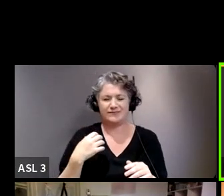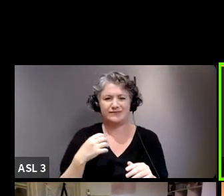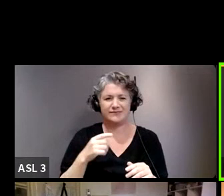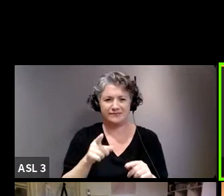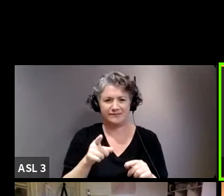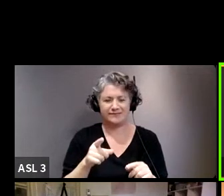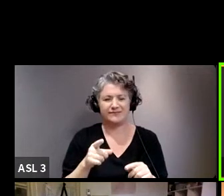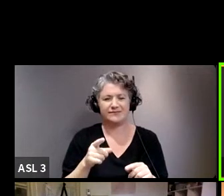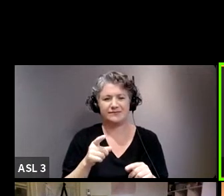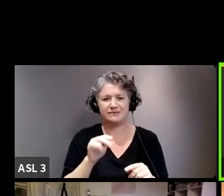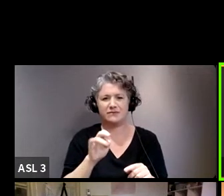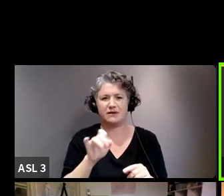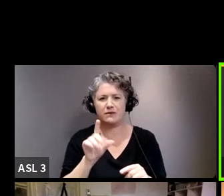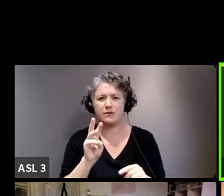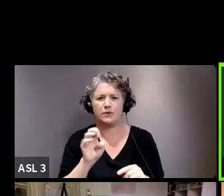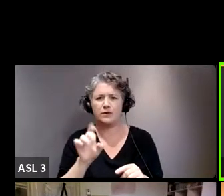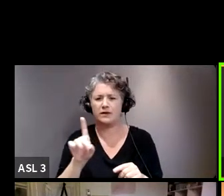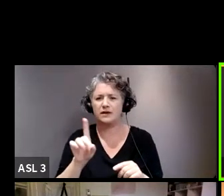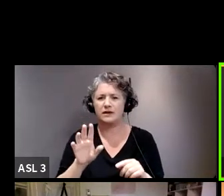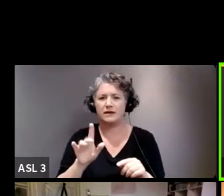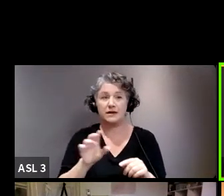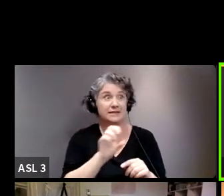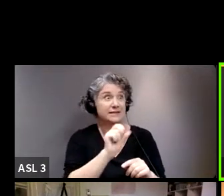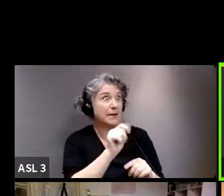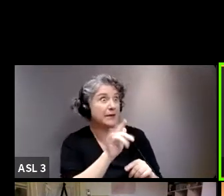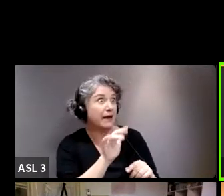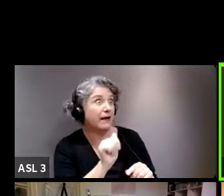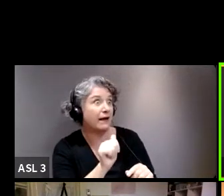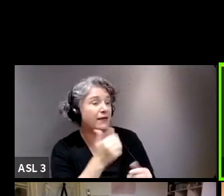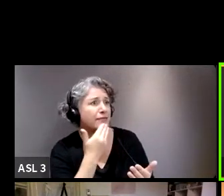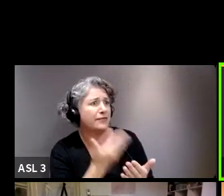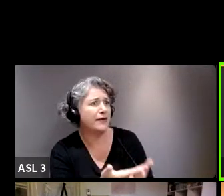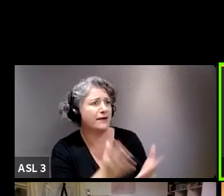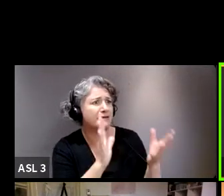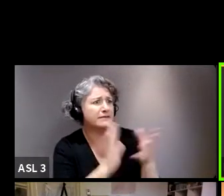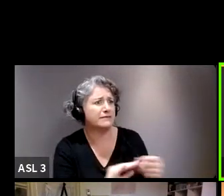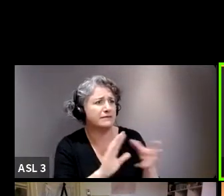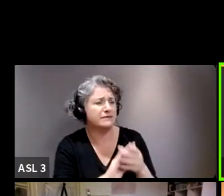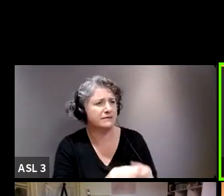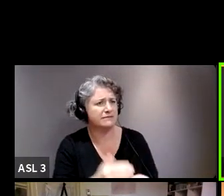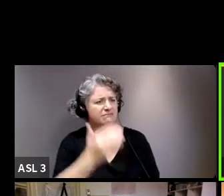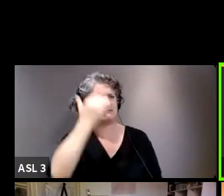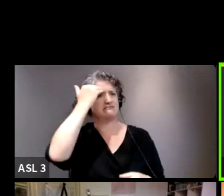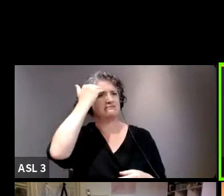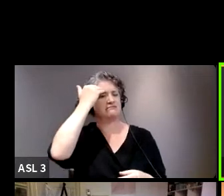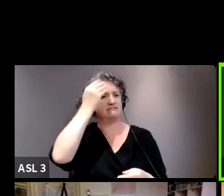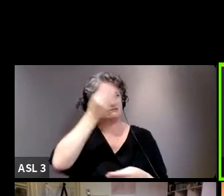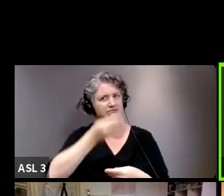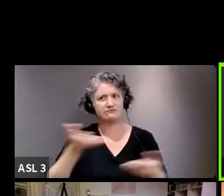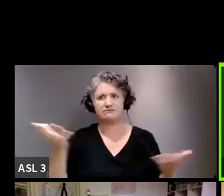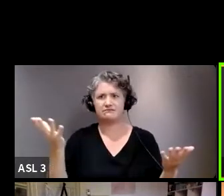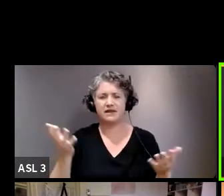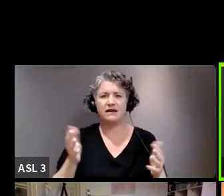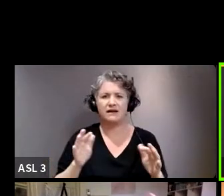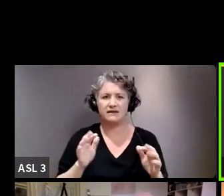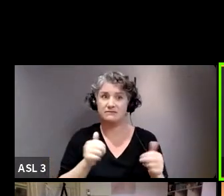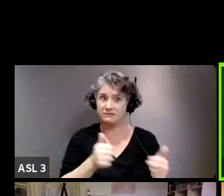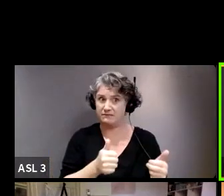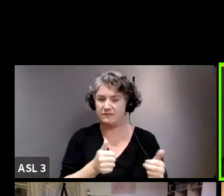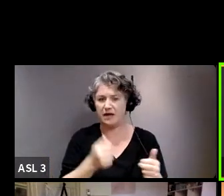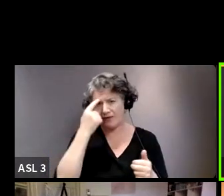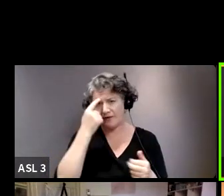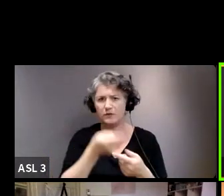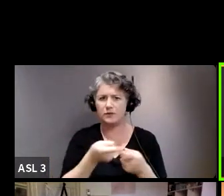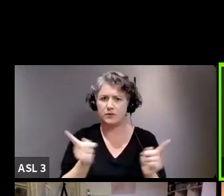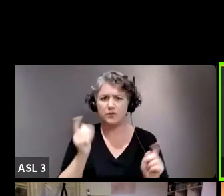just a clarification first of all samia thank you for coming and giving the heads up uh i i believe uh you are aware of